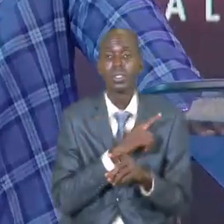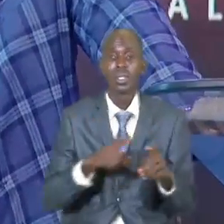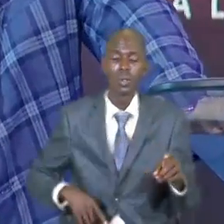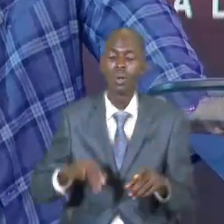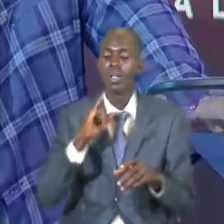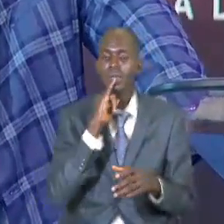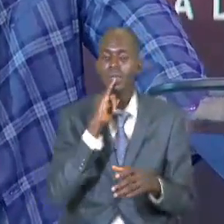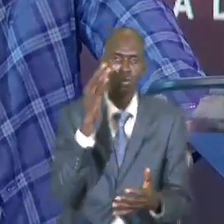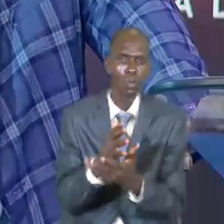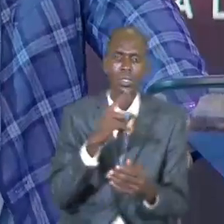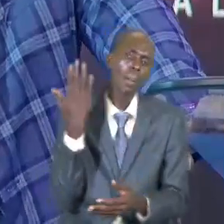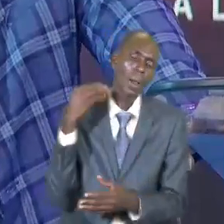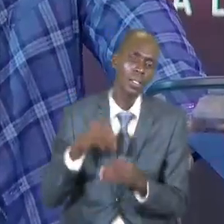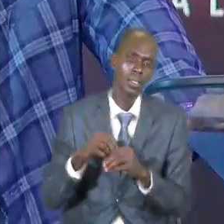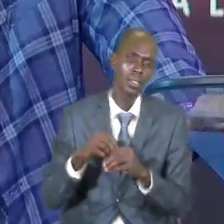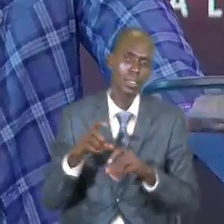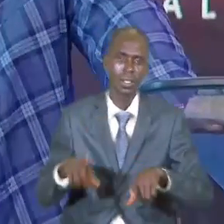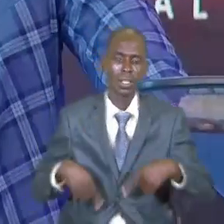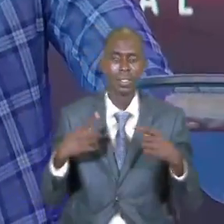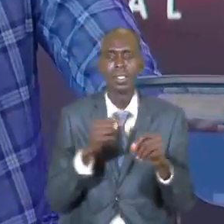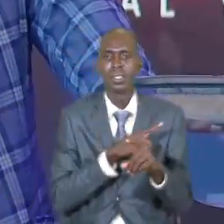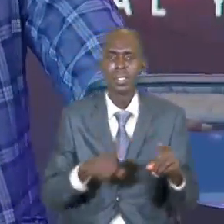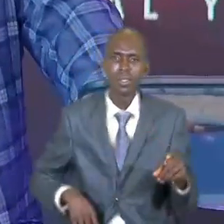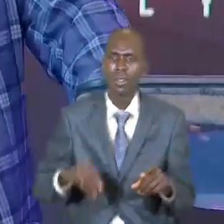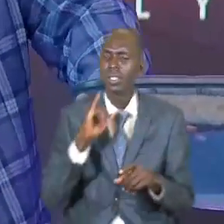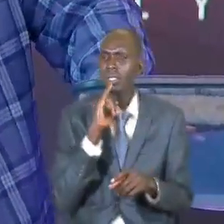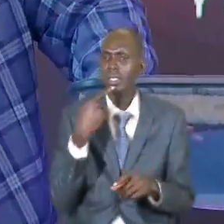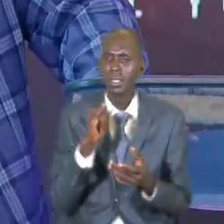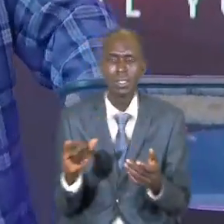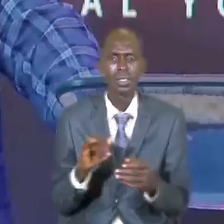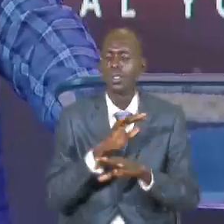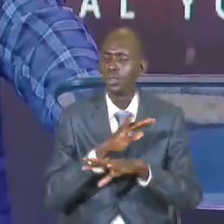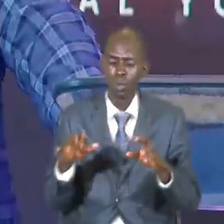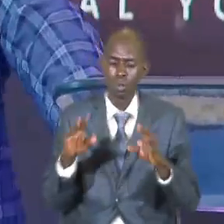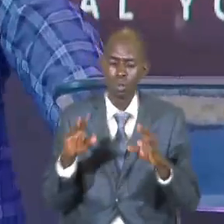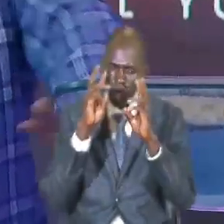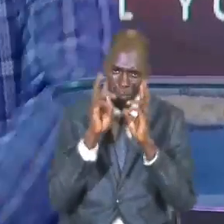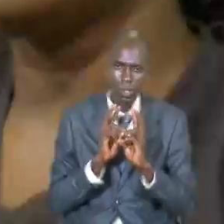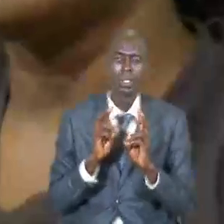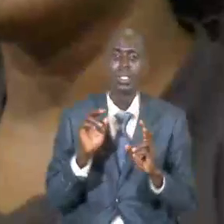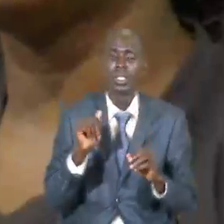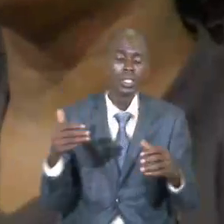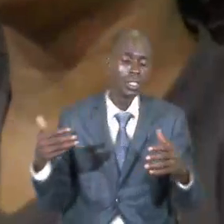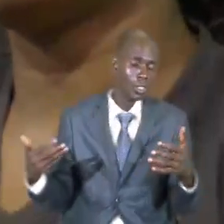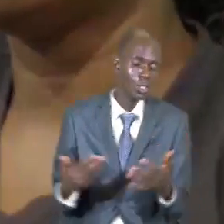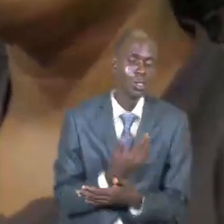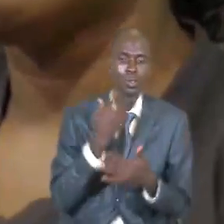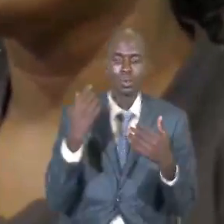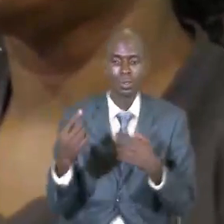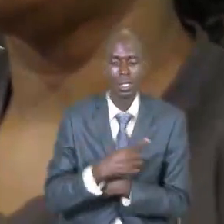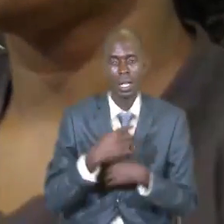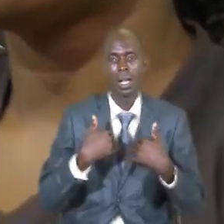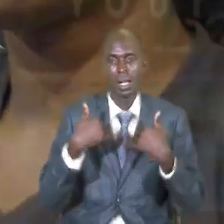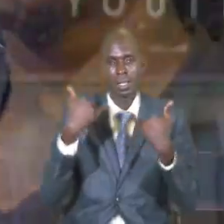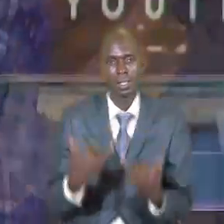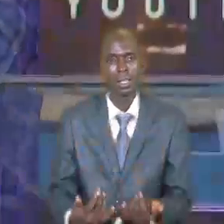the Lord is saying, weep not, cry not, a new day has now come. With the beginning of